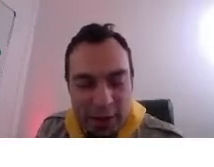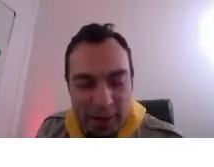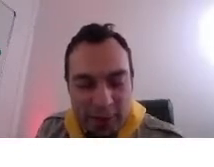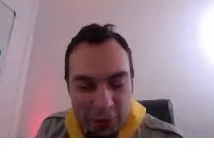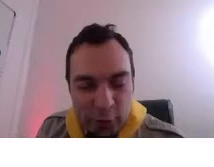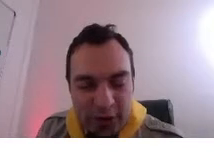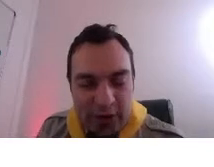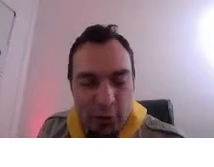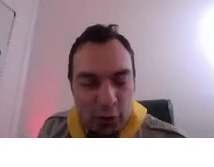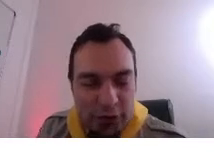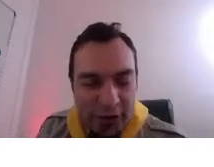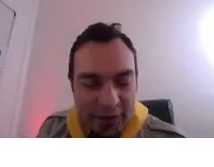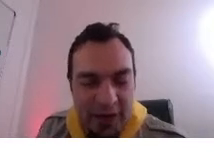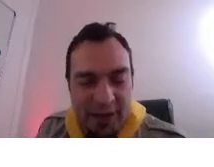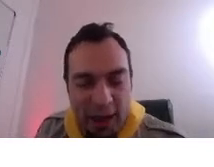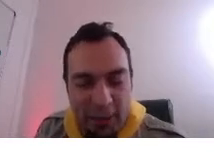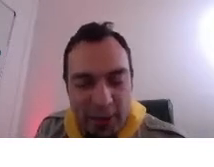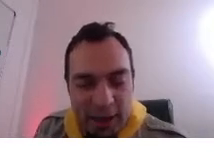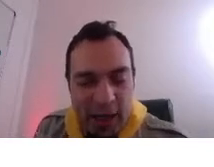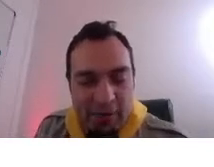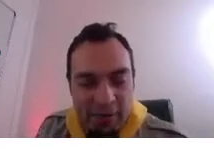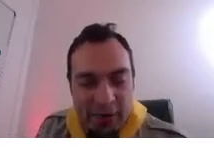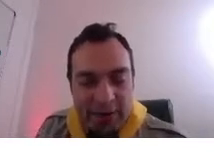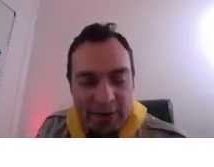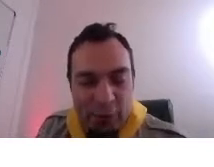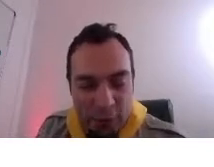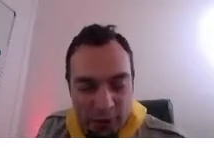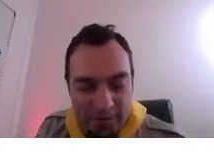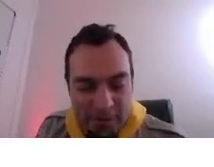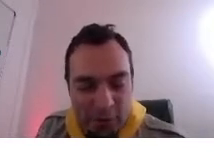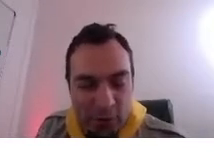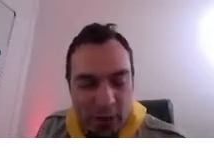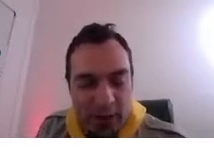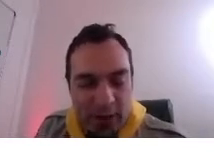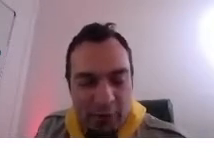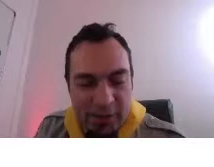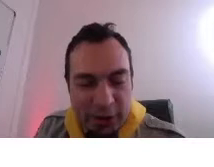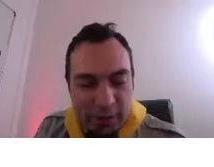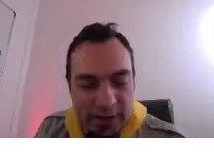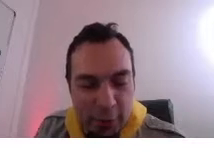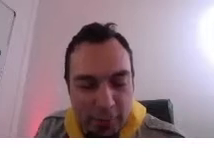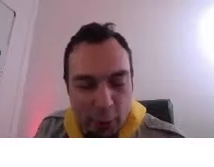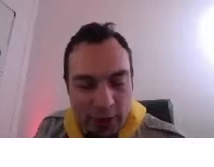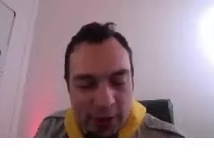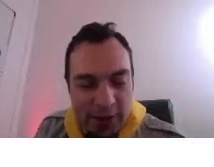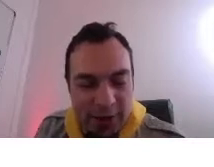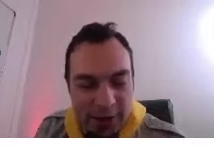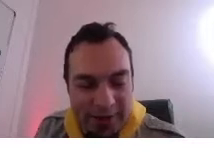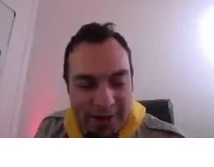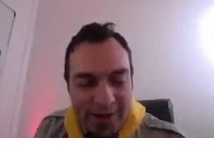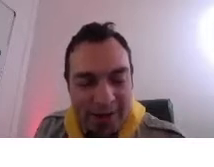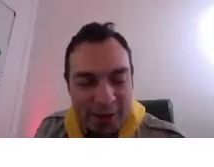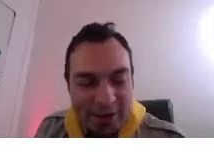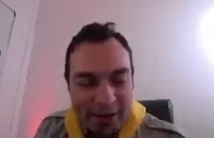learn about you, we learn also skills that can help our friends and our community. And we pray for the special blessing of Paula as she